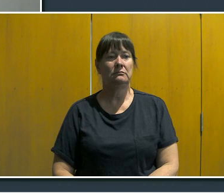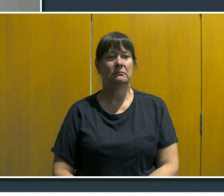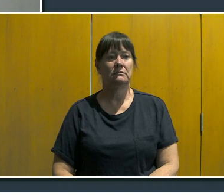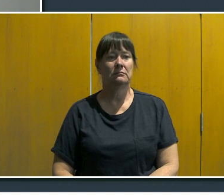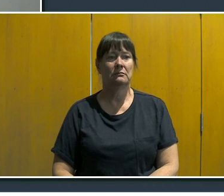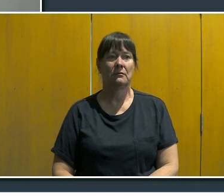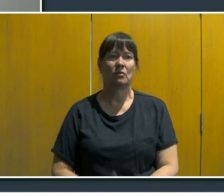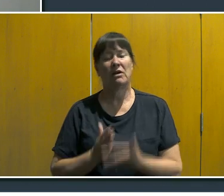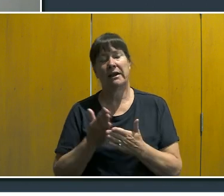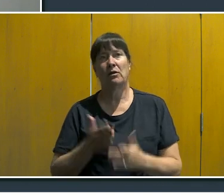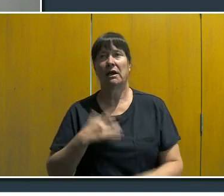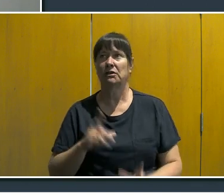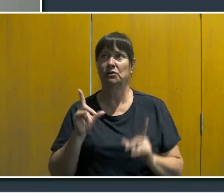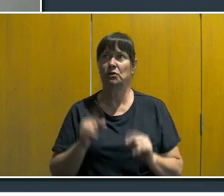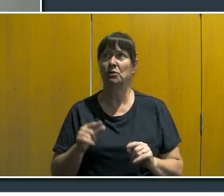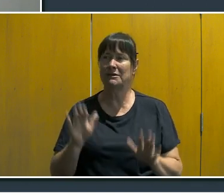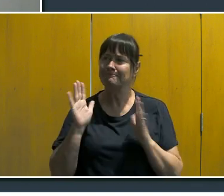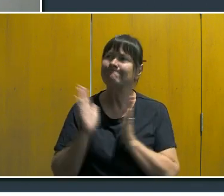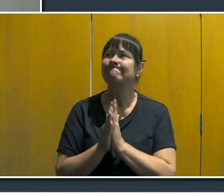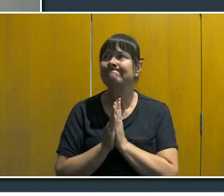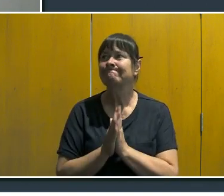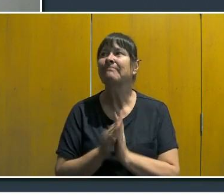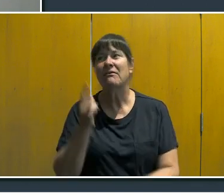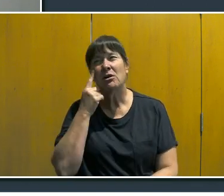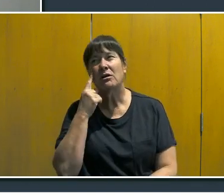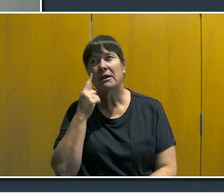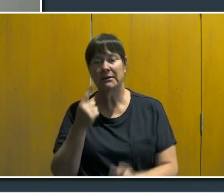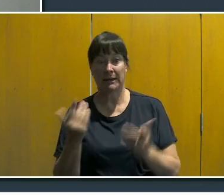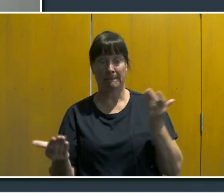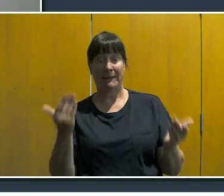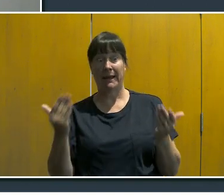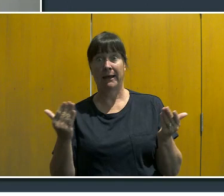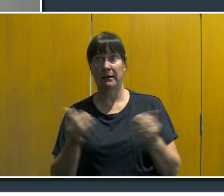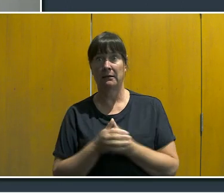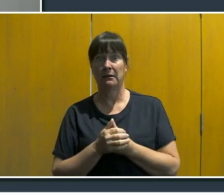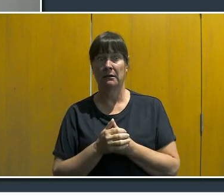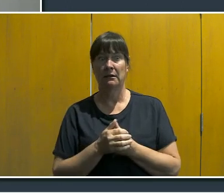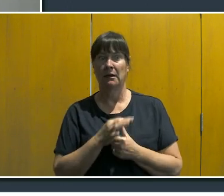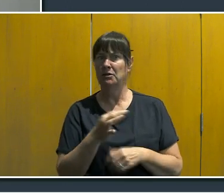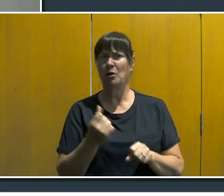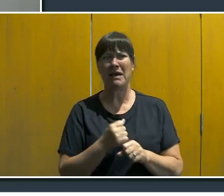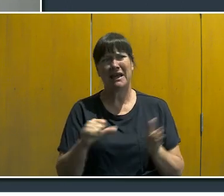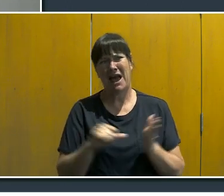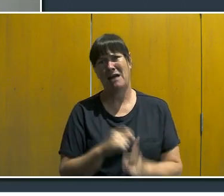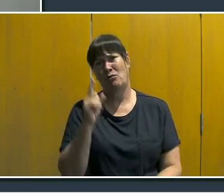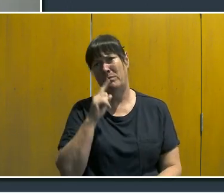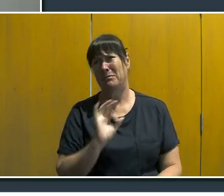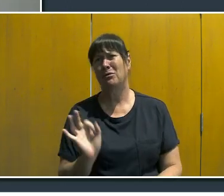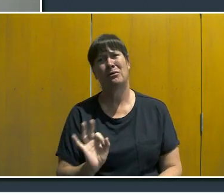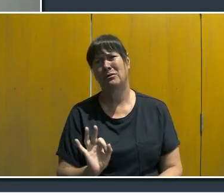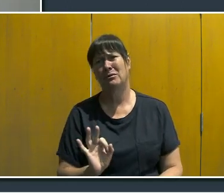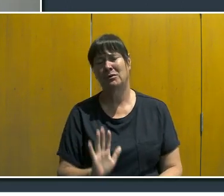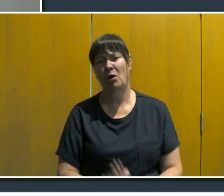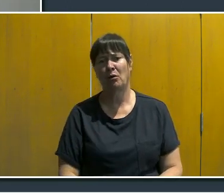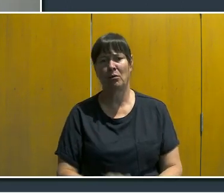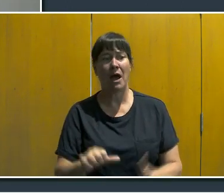will you guys to look at it from that perspective, and just don't make it too hard on everybody in